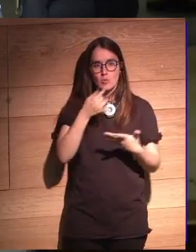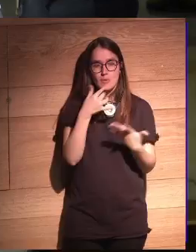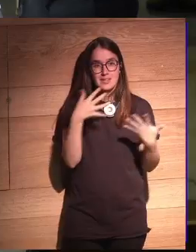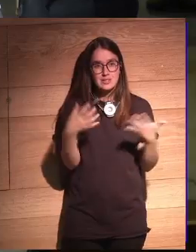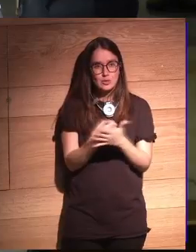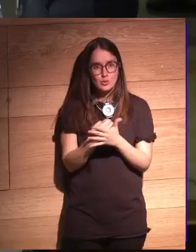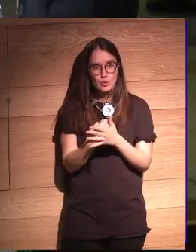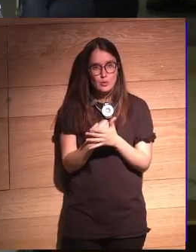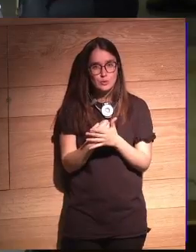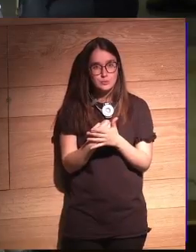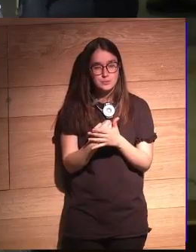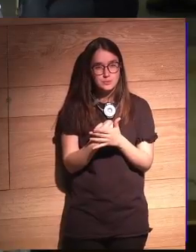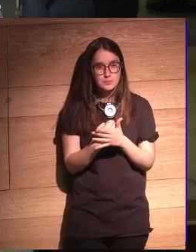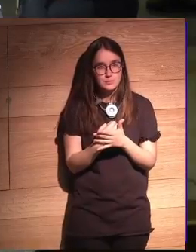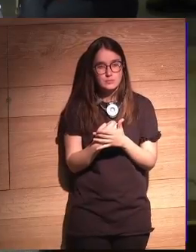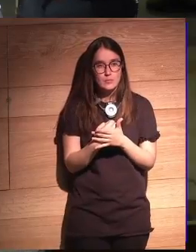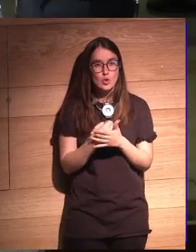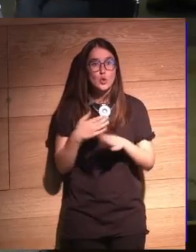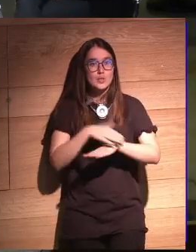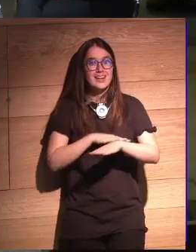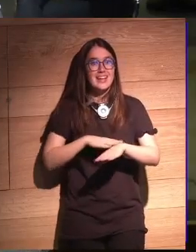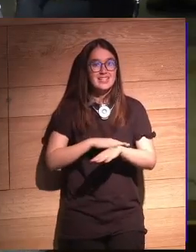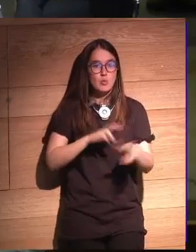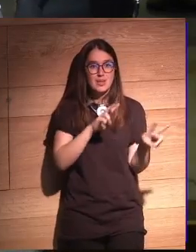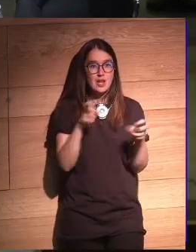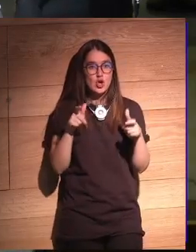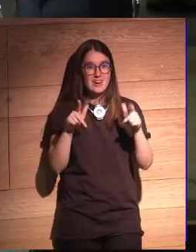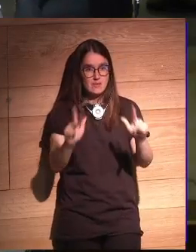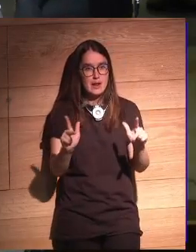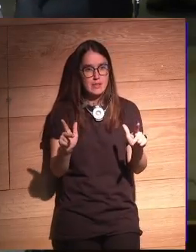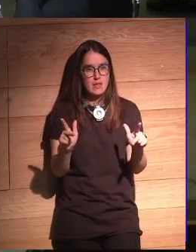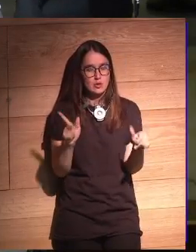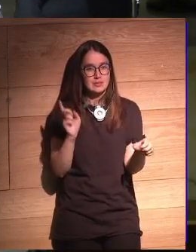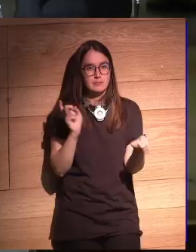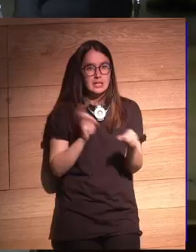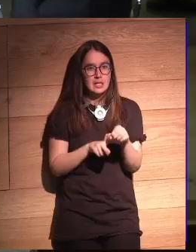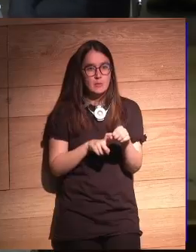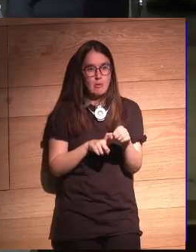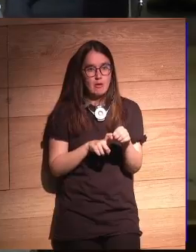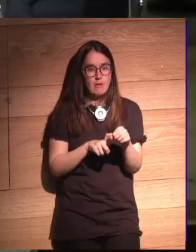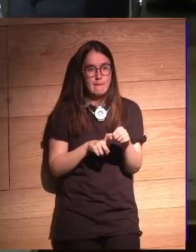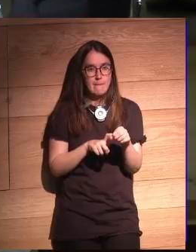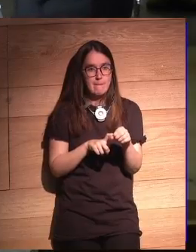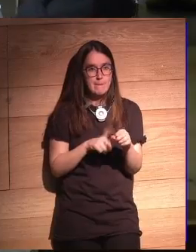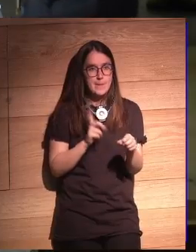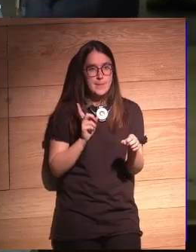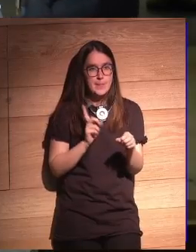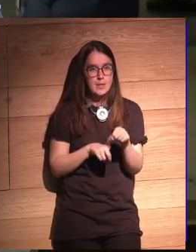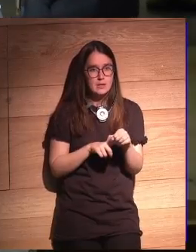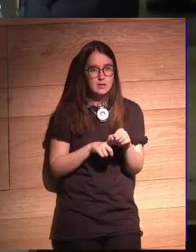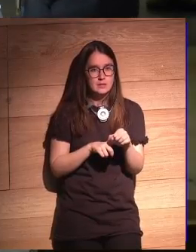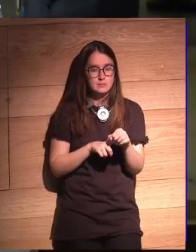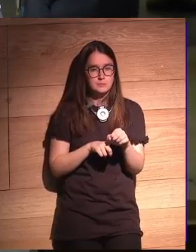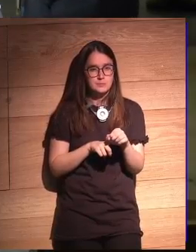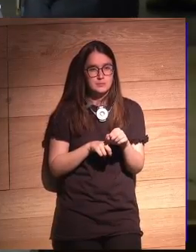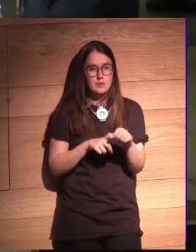with a highly neoliberalized state, it's intervening, but it is intervening in order to make